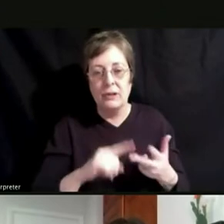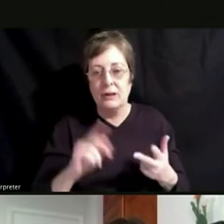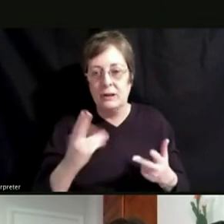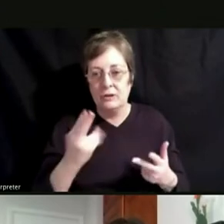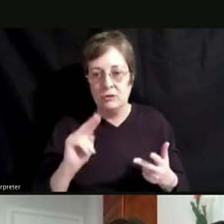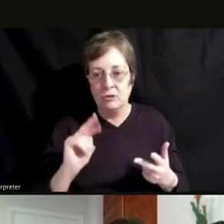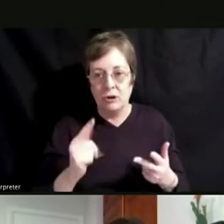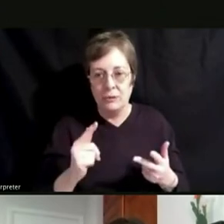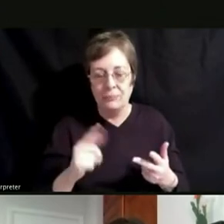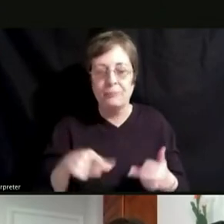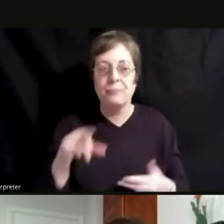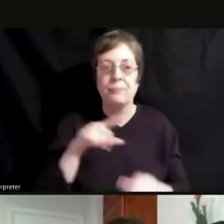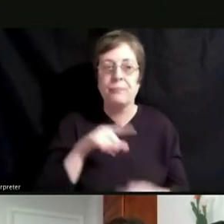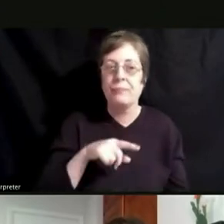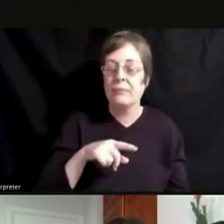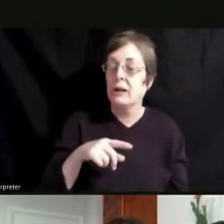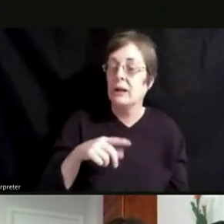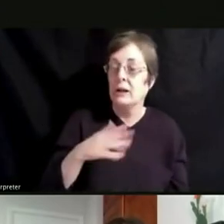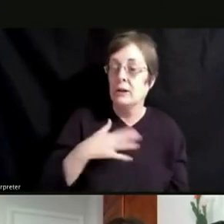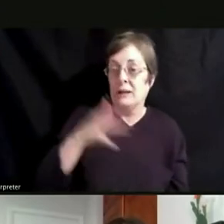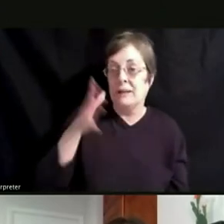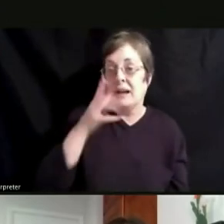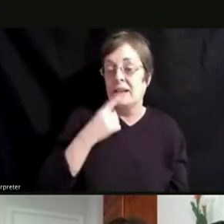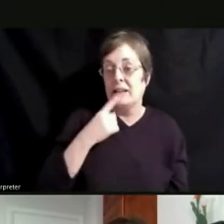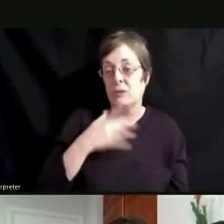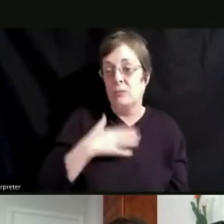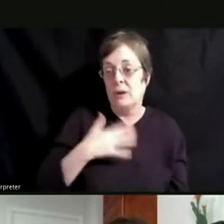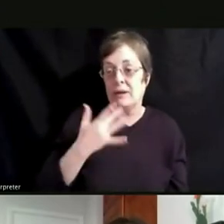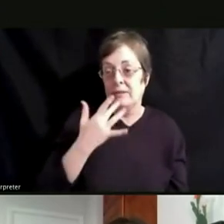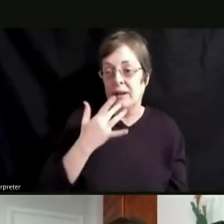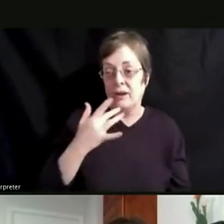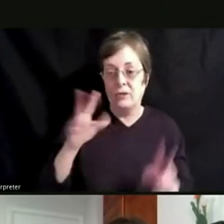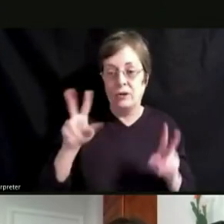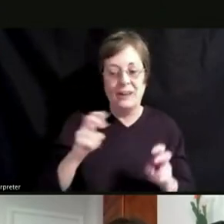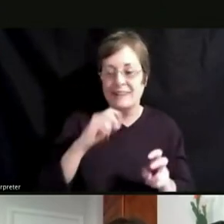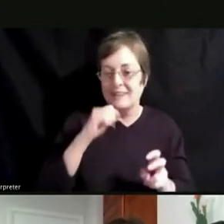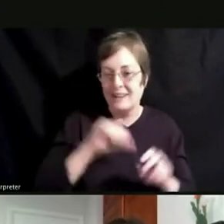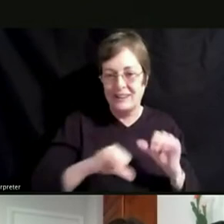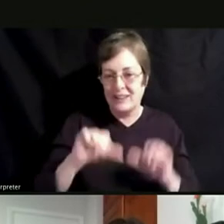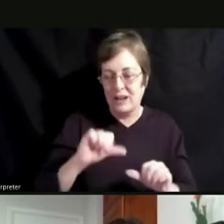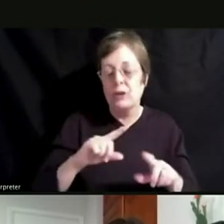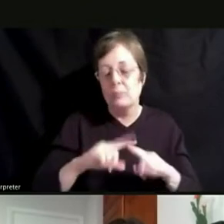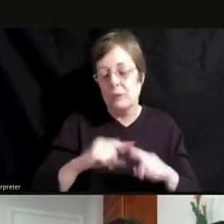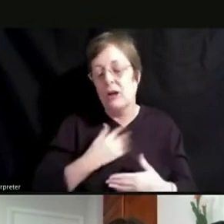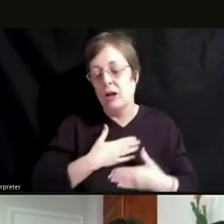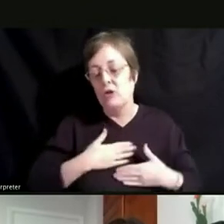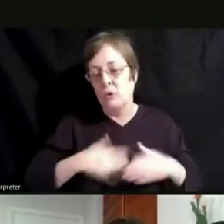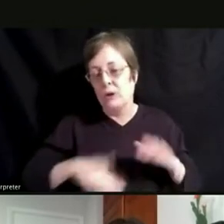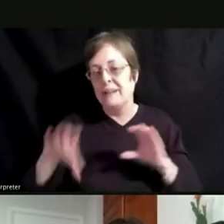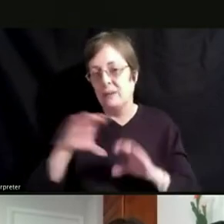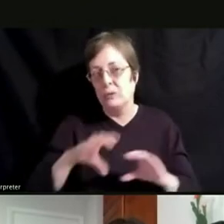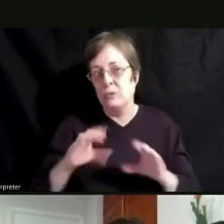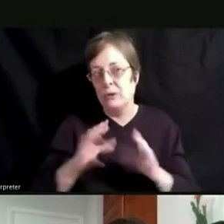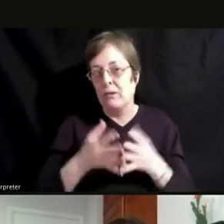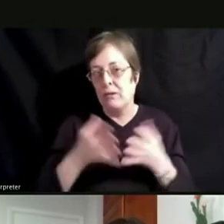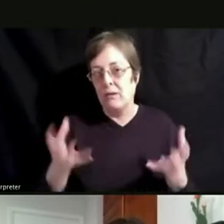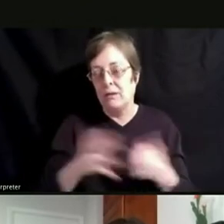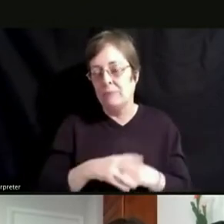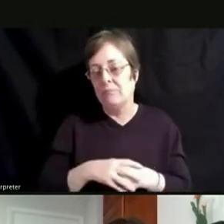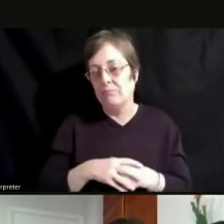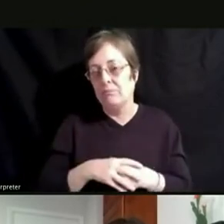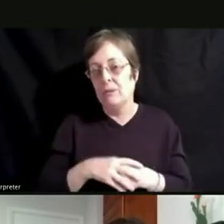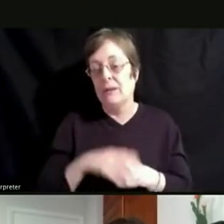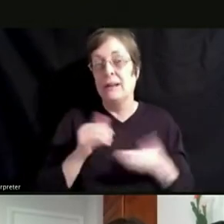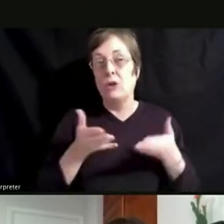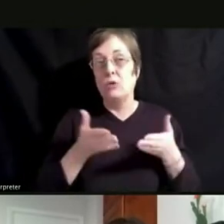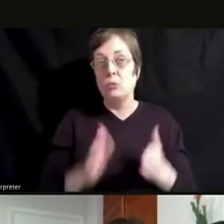Well, if you take it from my dad, my favorite topics weren't in science, but I actually did enjoy chemistry quite a bit. And it was a way